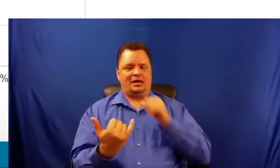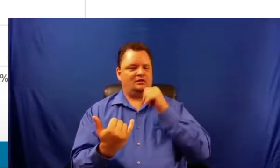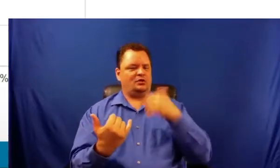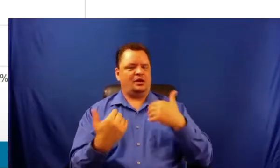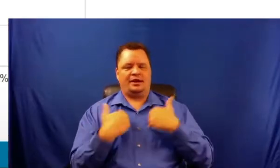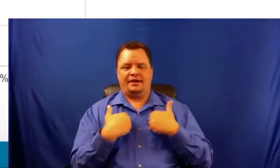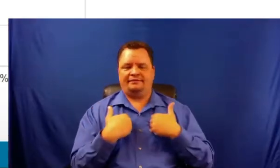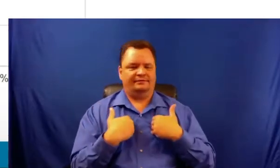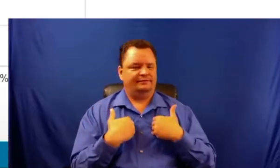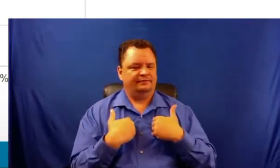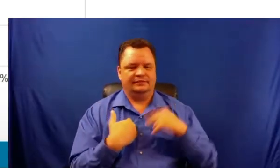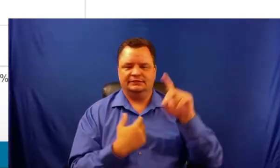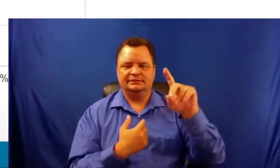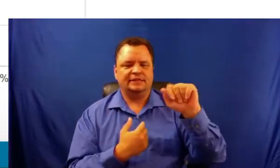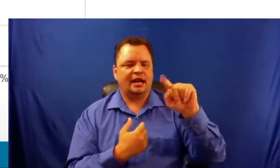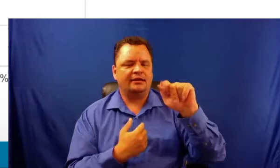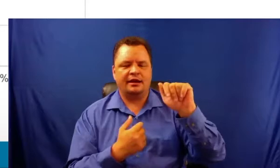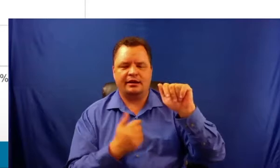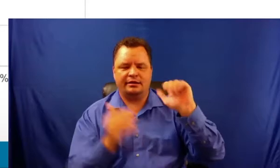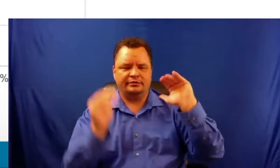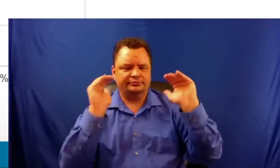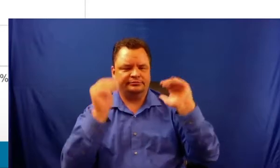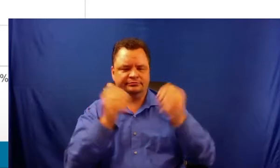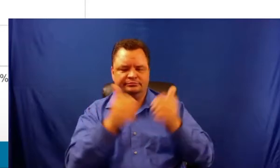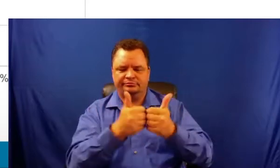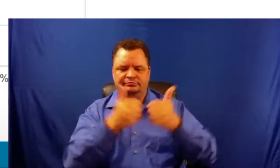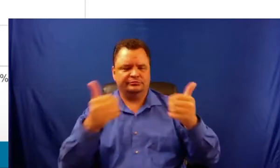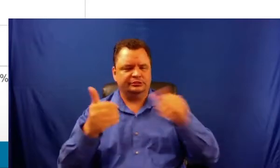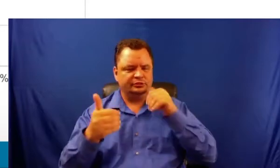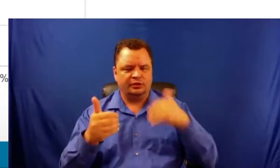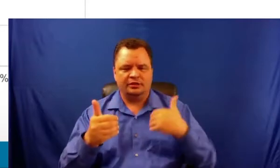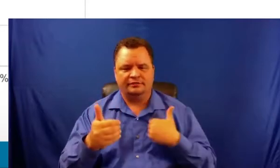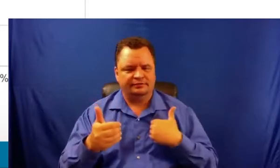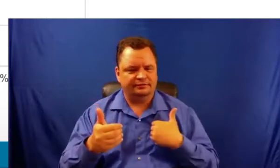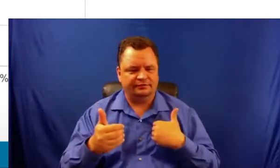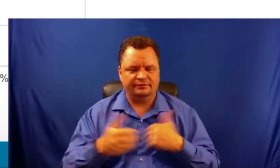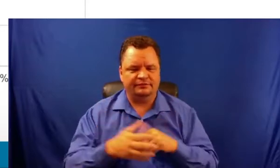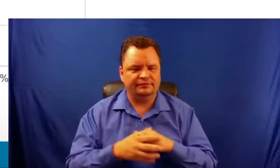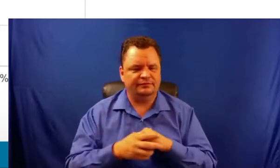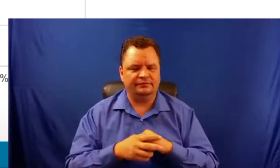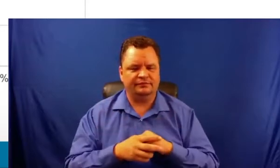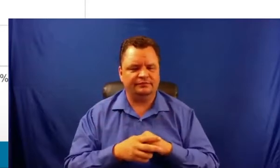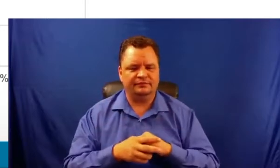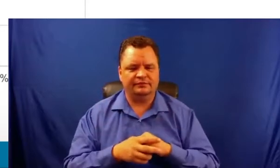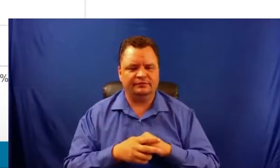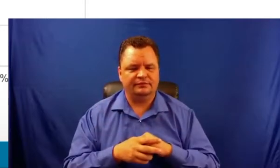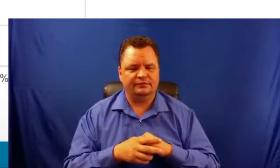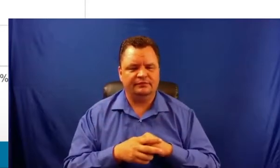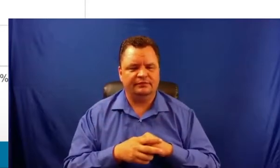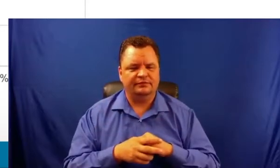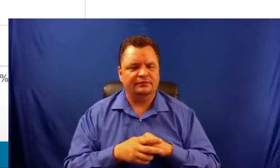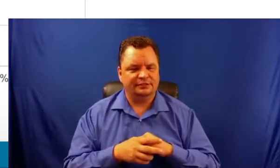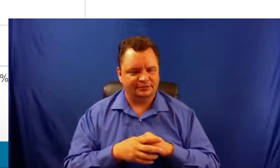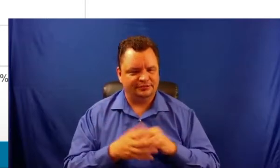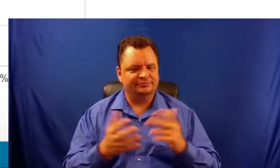vaccine, came to us from other countries, and coming to us in time. But because